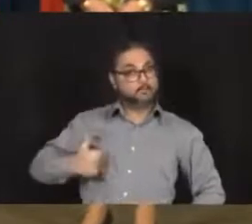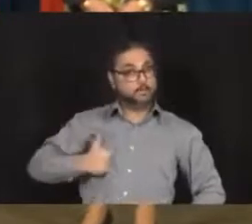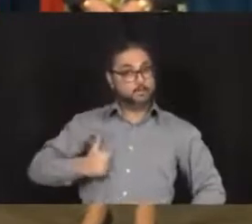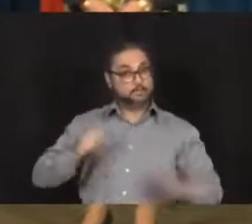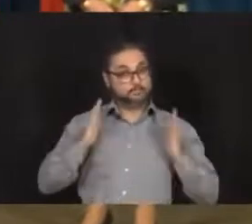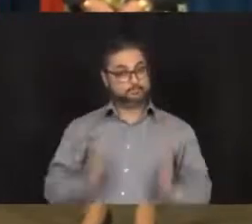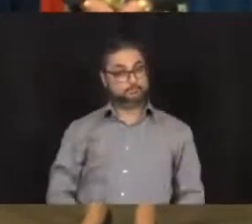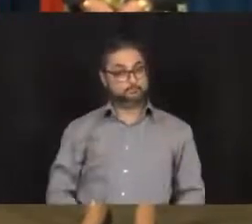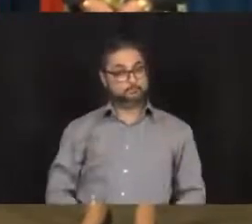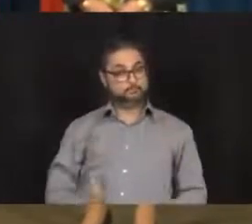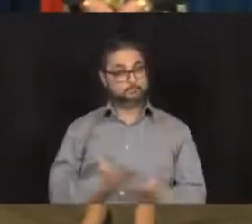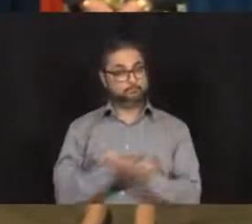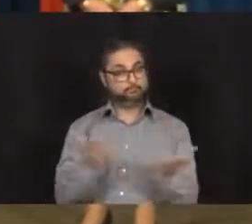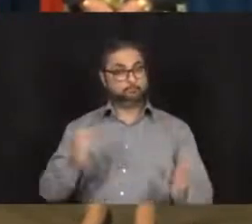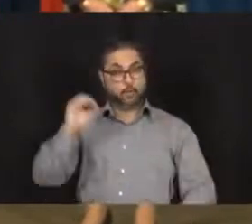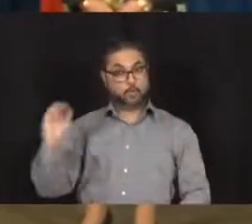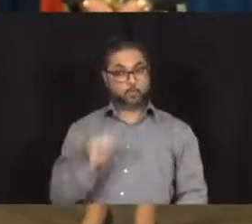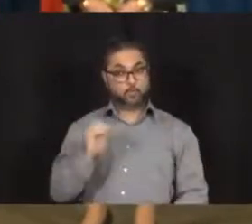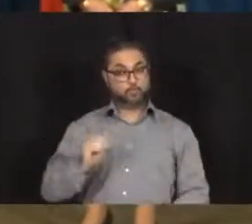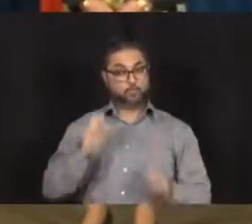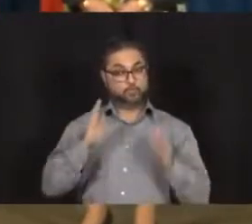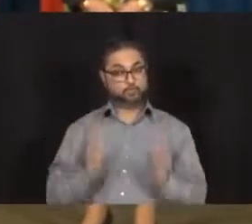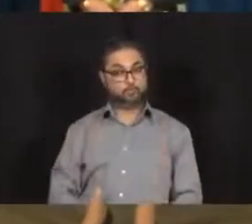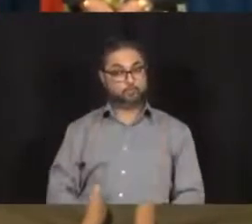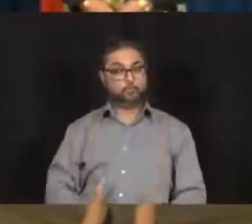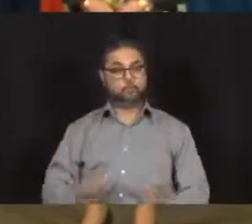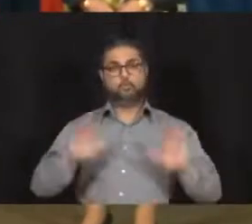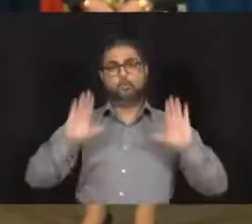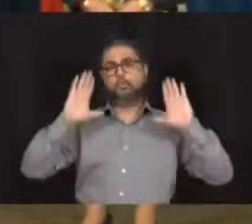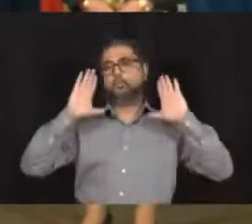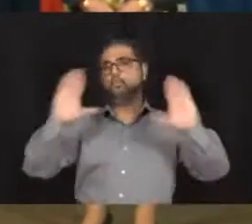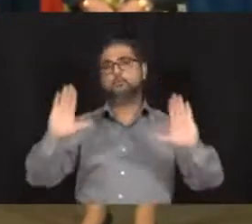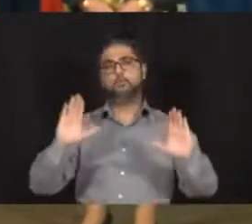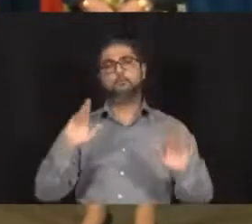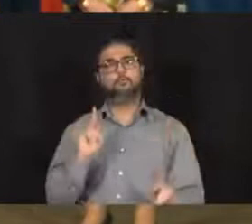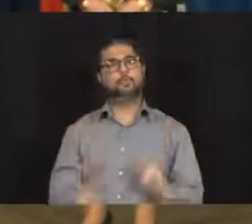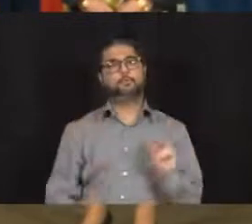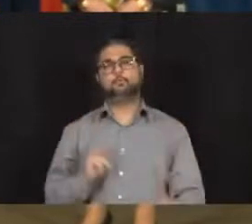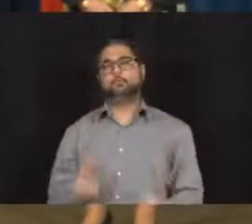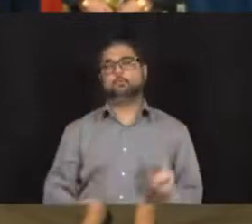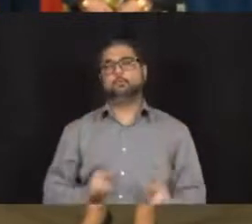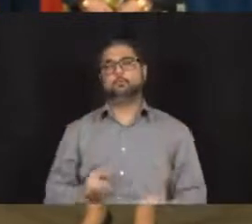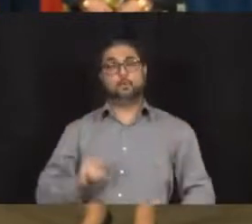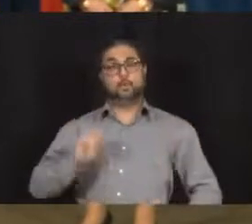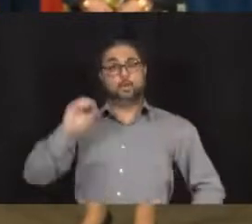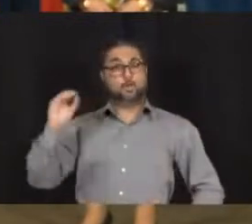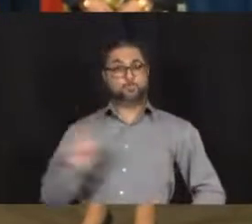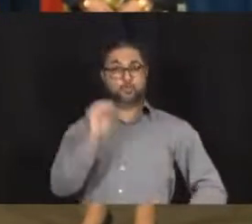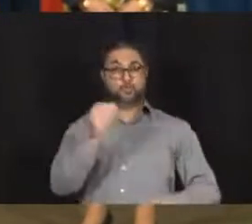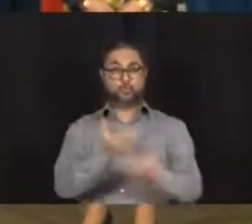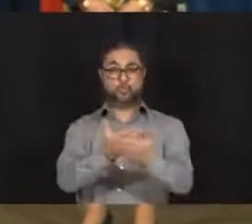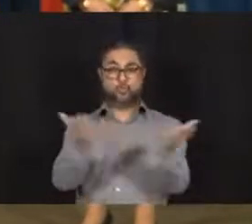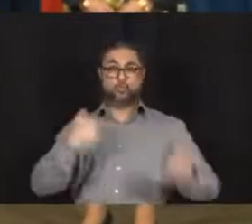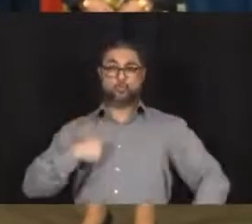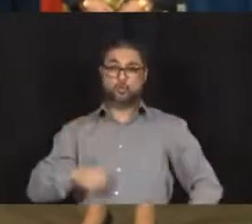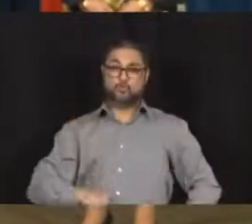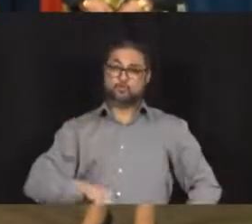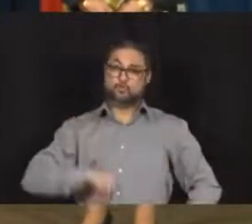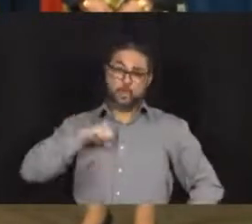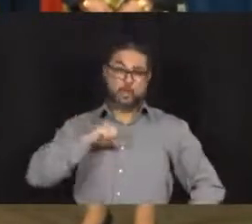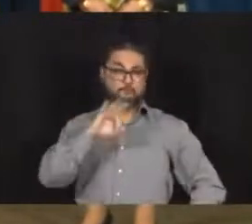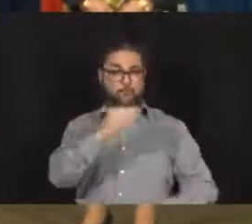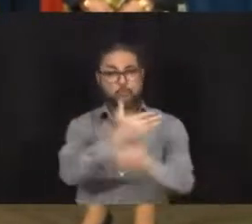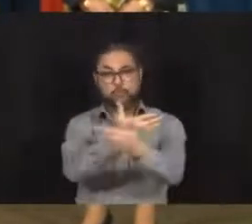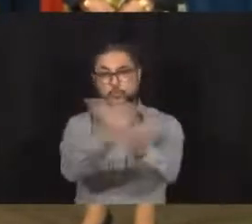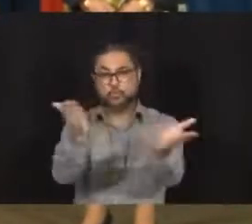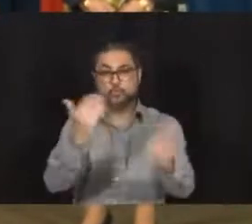I'm so proud of every single person in this province. Incredible people. I'm very blessed to be the premier